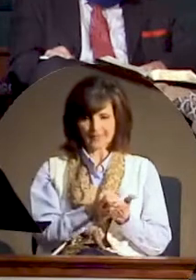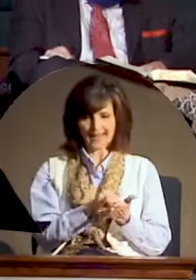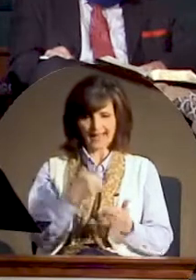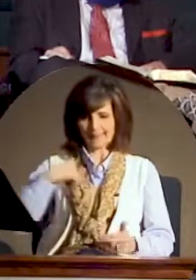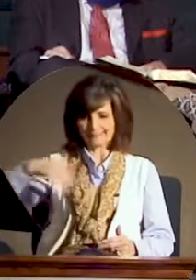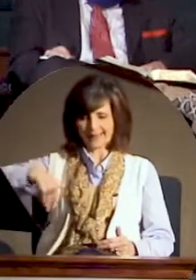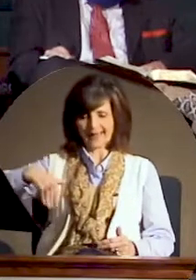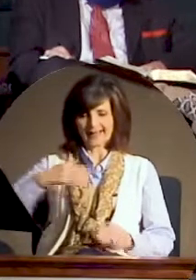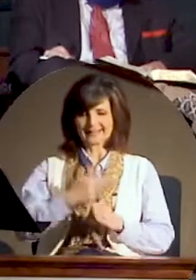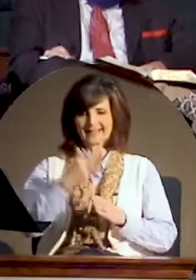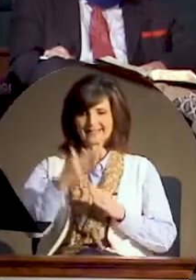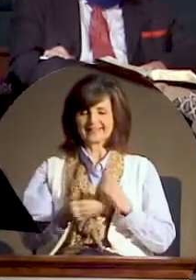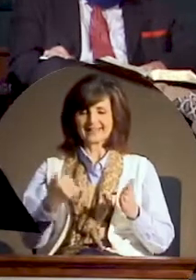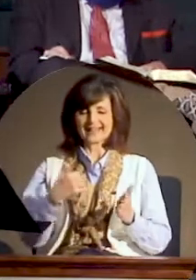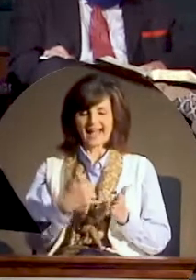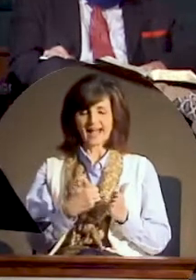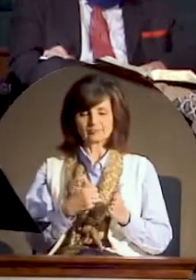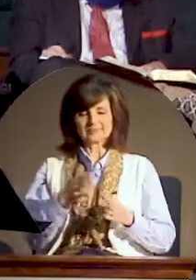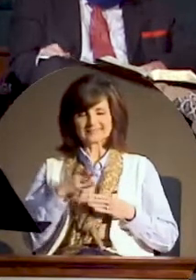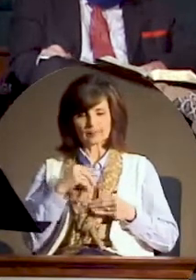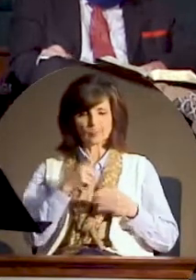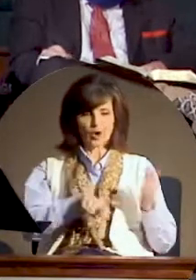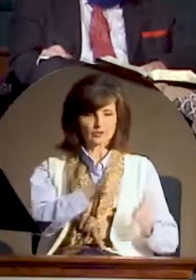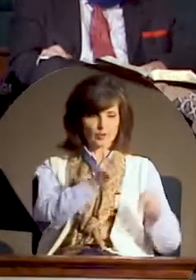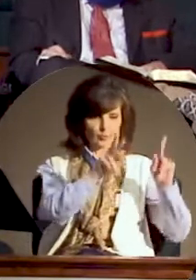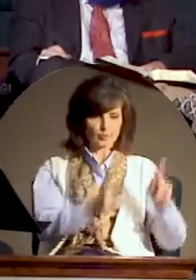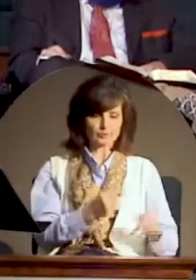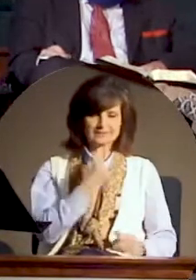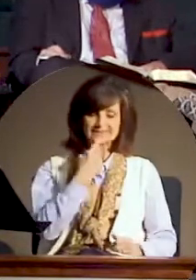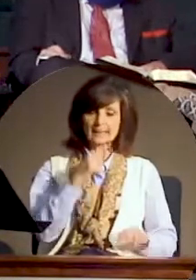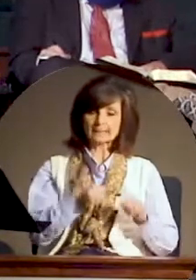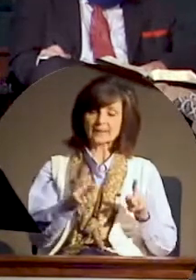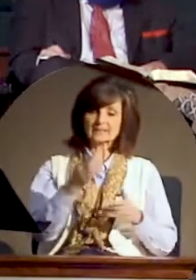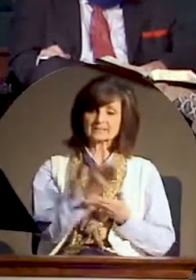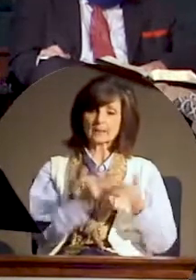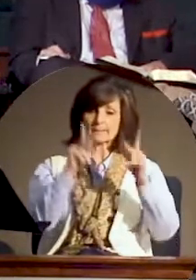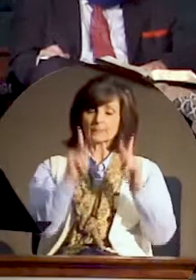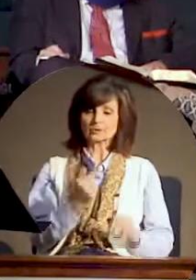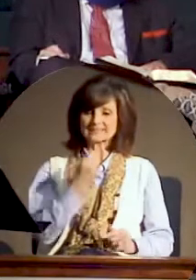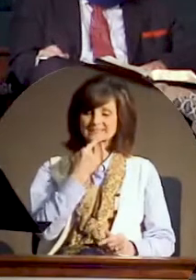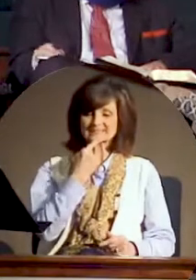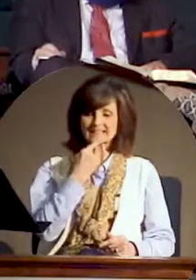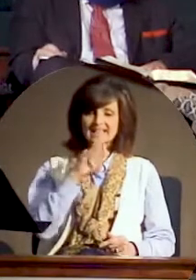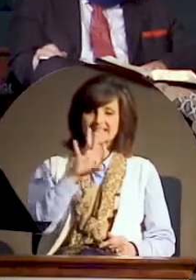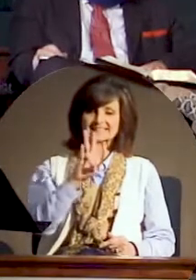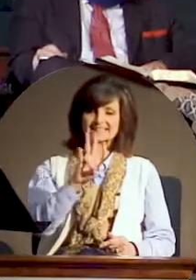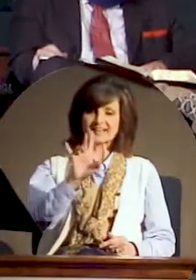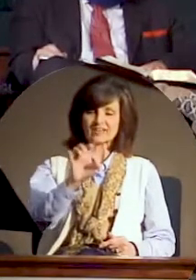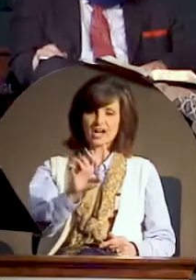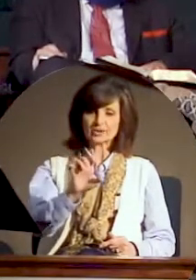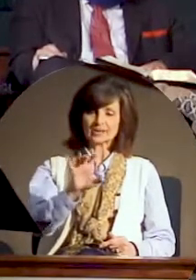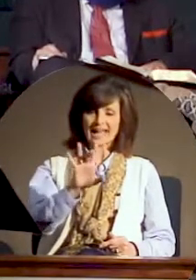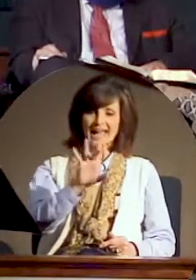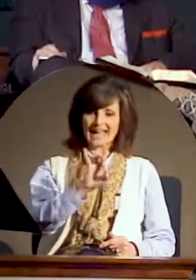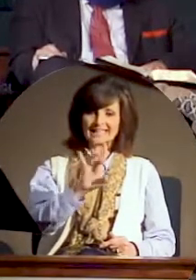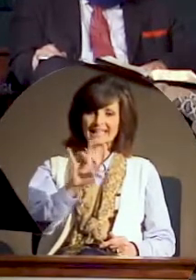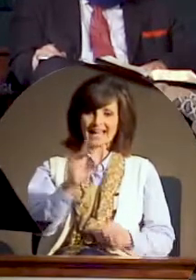haven't done it. I'm taking somebody's word for what I'm about to tell you. But somebody has said that there are